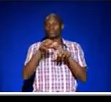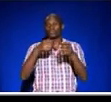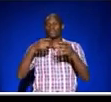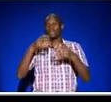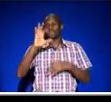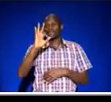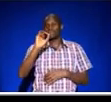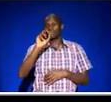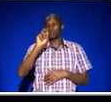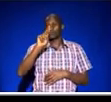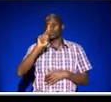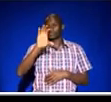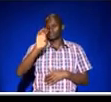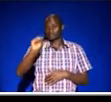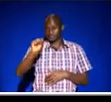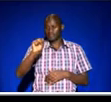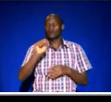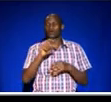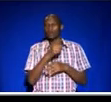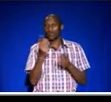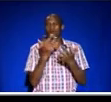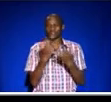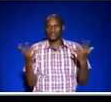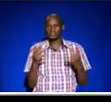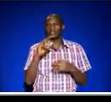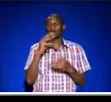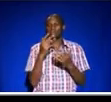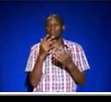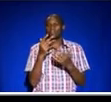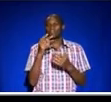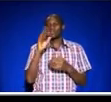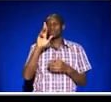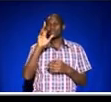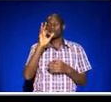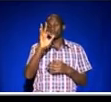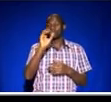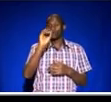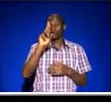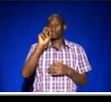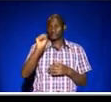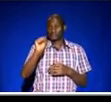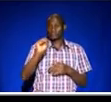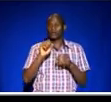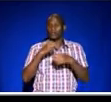So, we look at all matter's forces that influence the body, makes a body move.